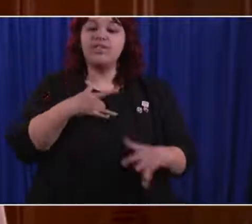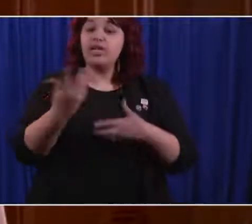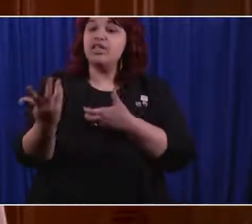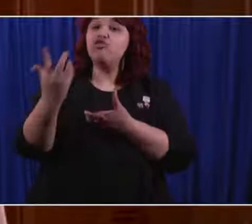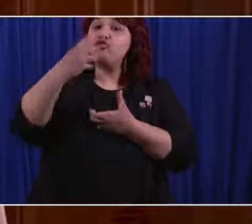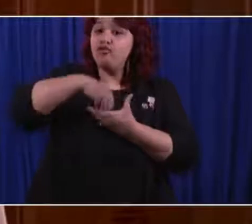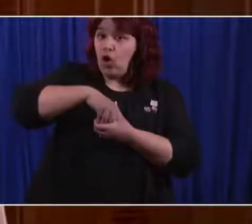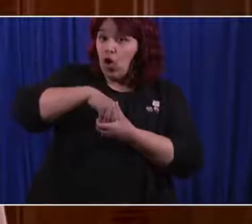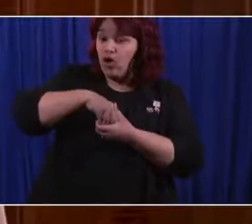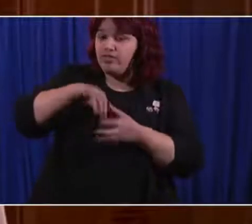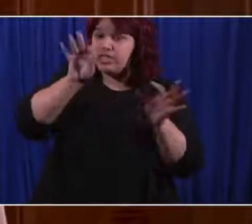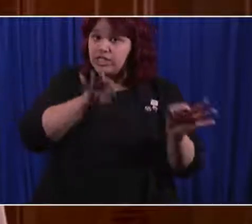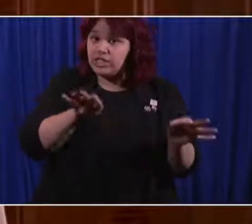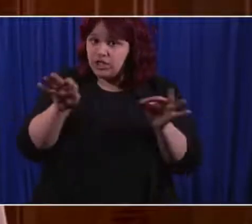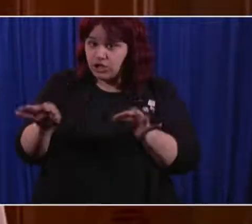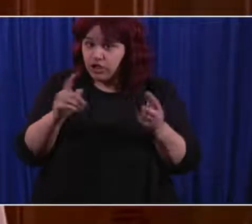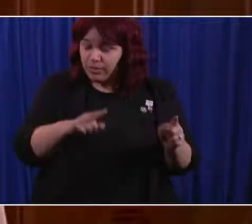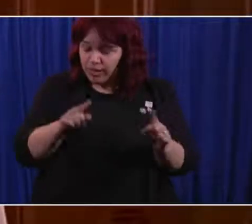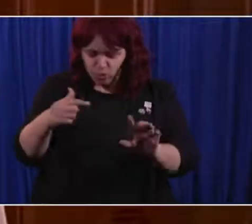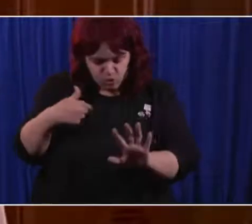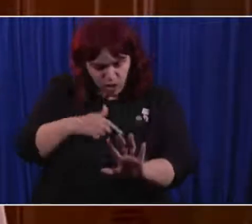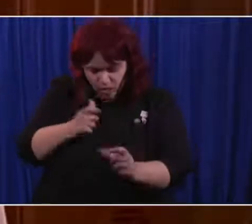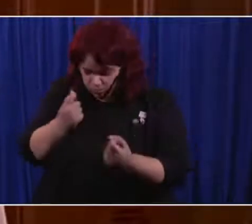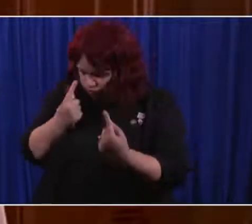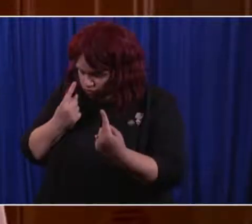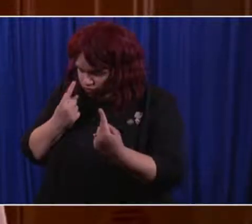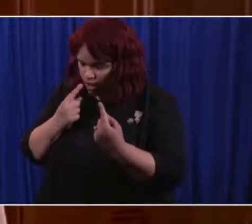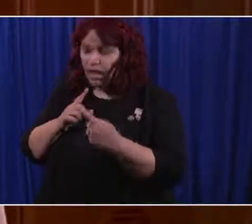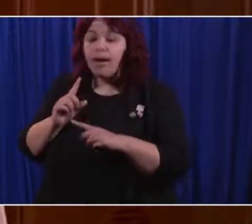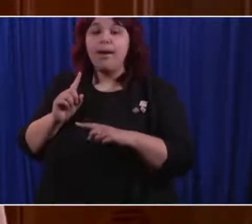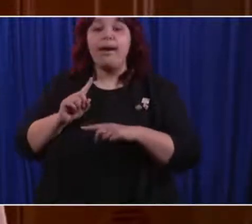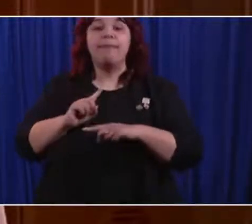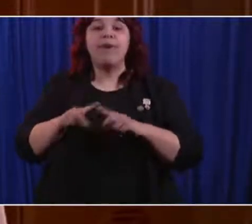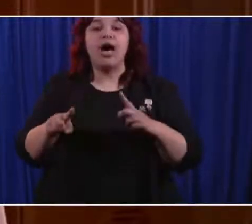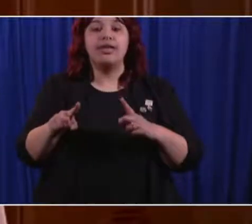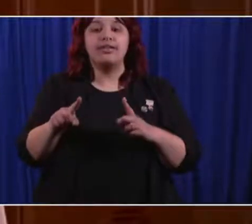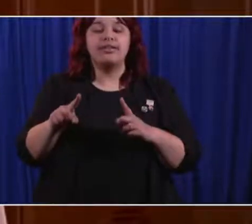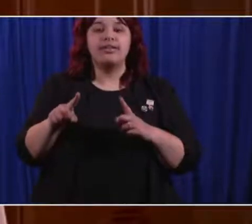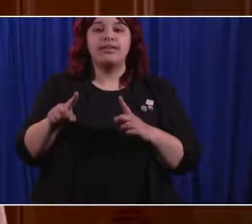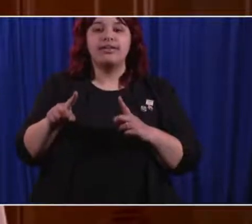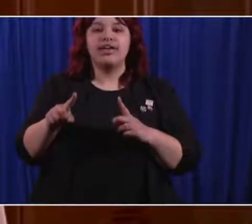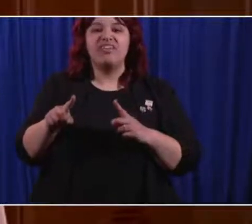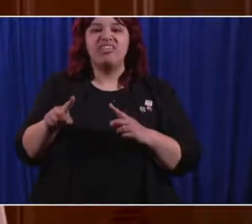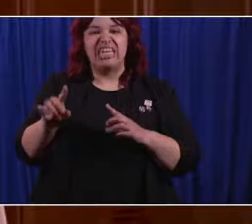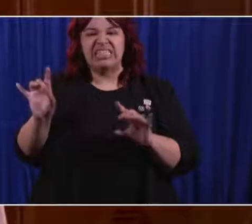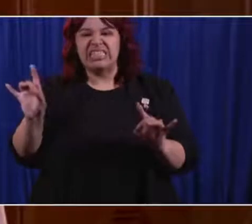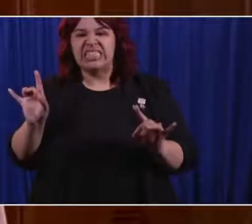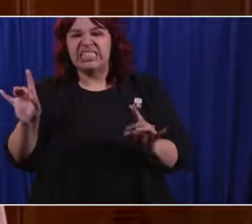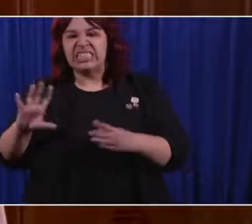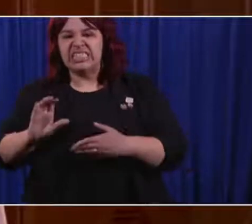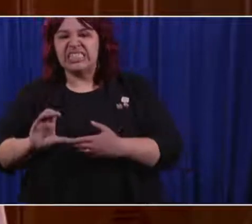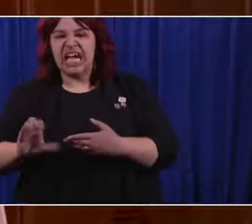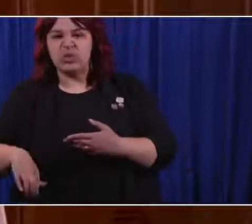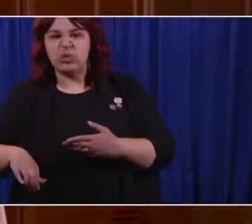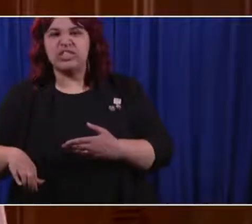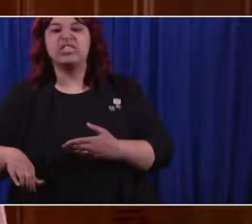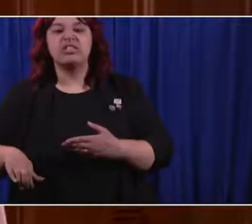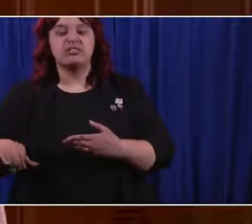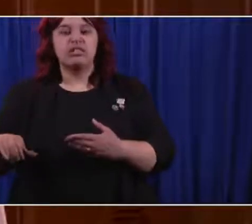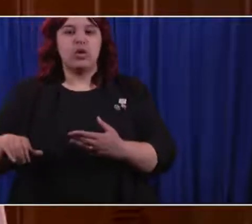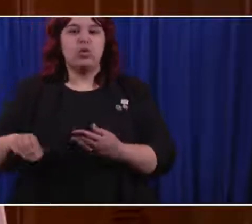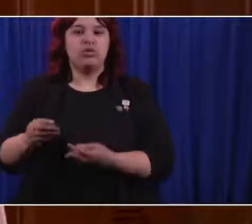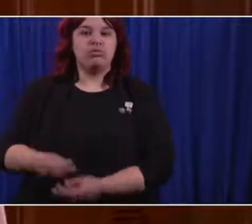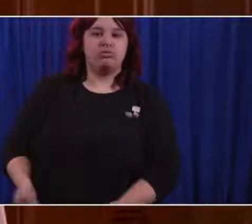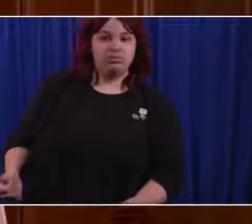understand, but at the same time does not have all of the problems that are connected with with this bill. This bill, if it